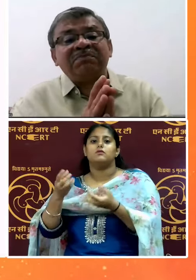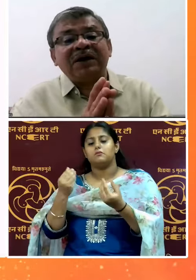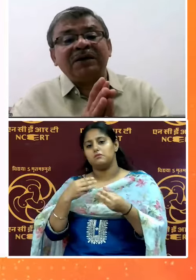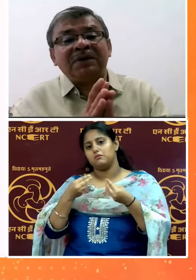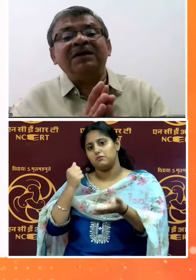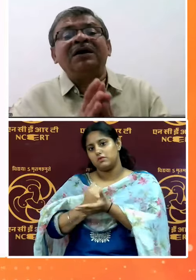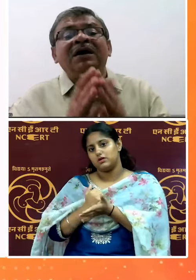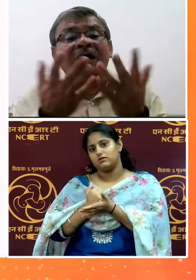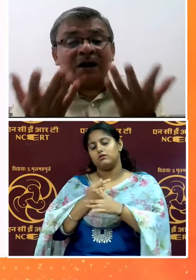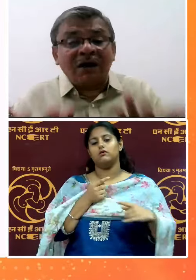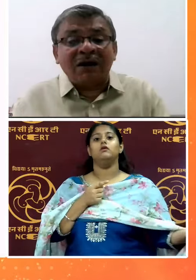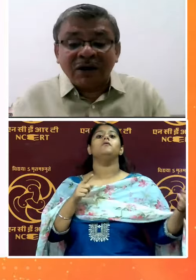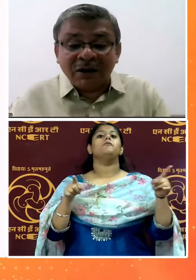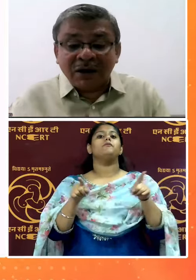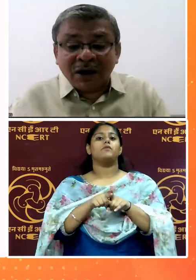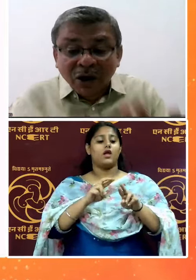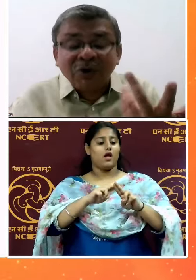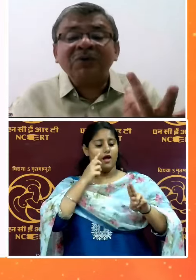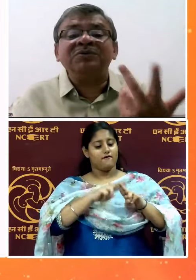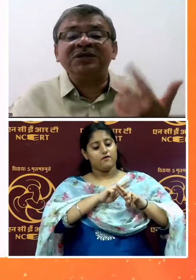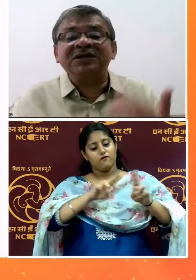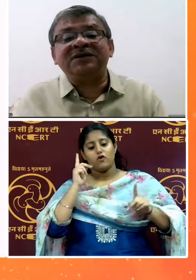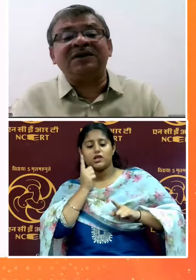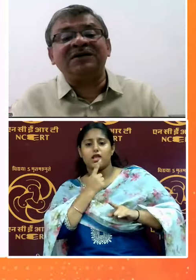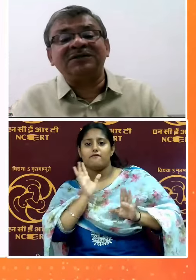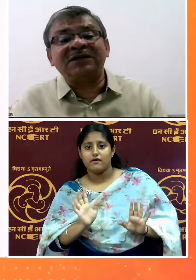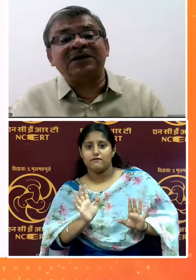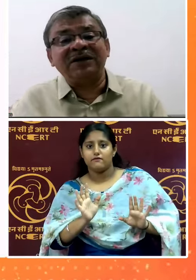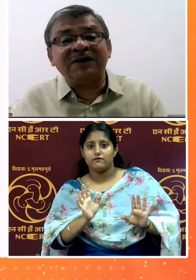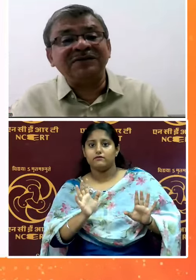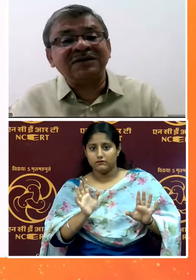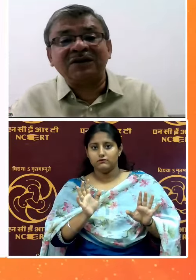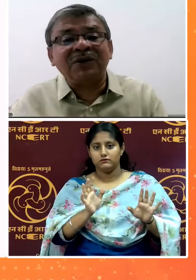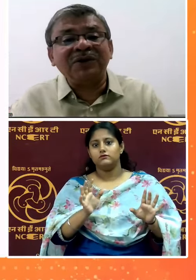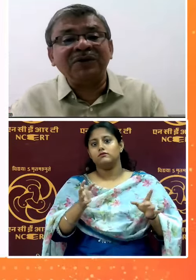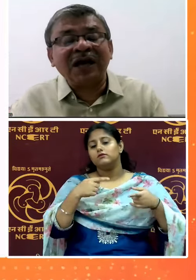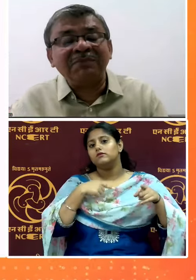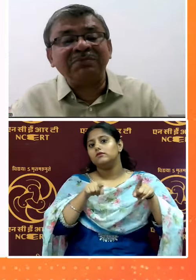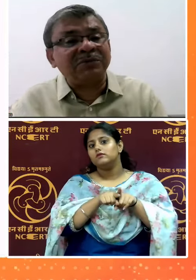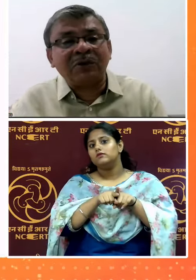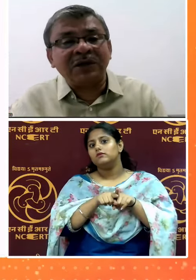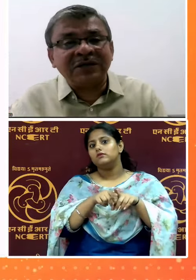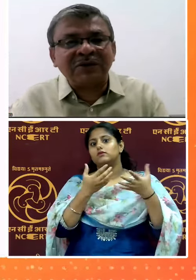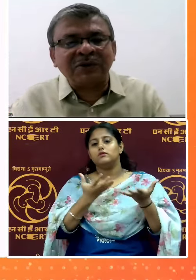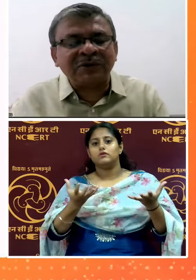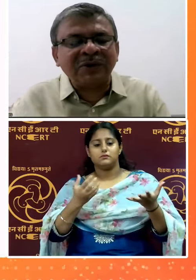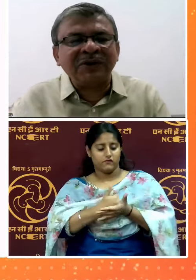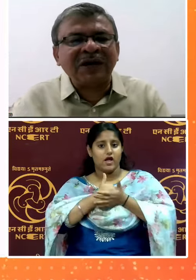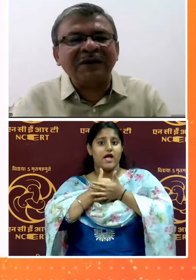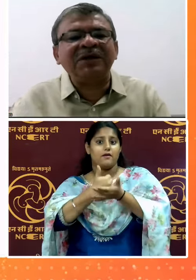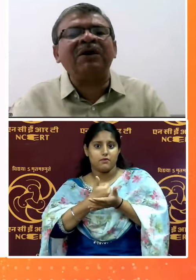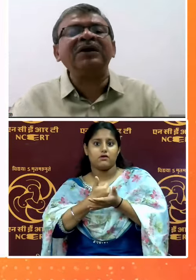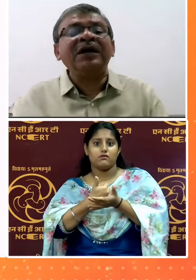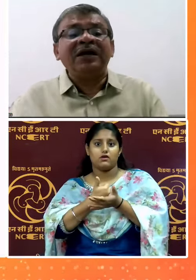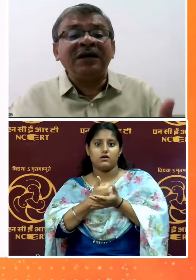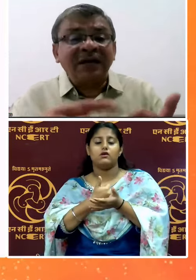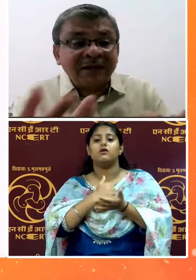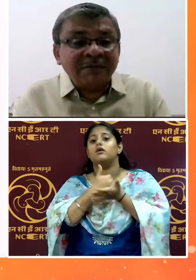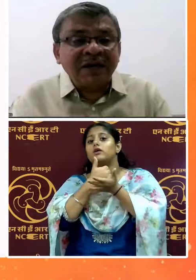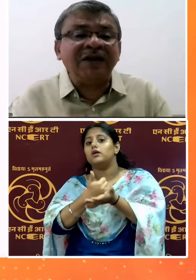hearing impairment, how these devices are going to help them? No, they are not going to help them